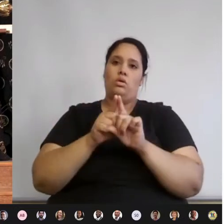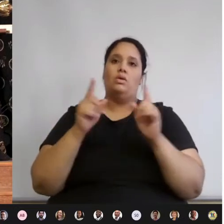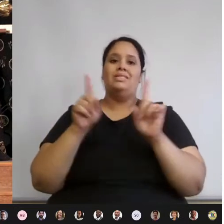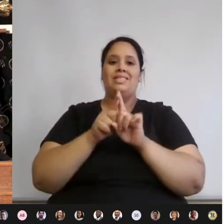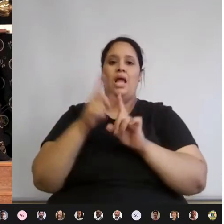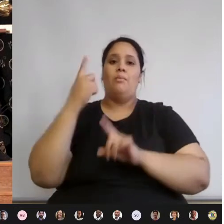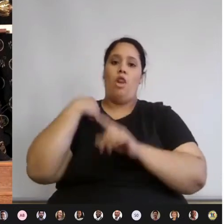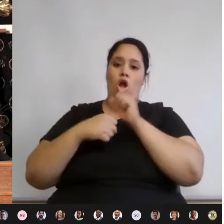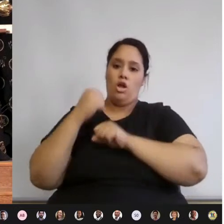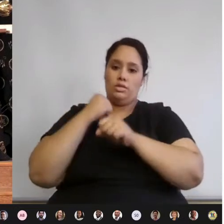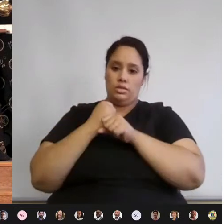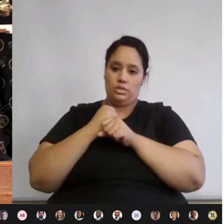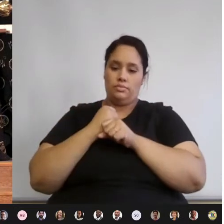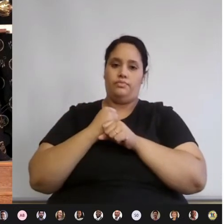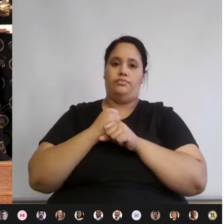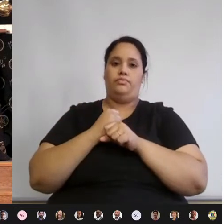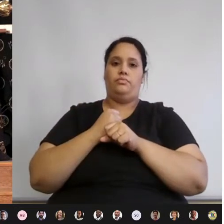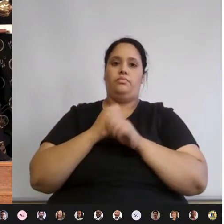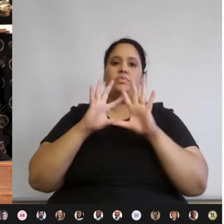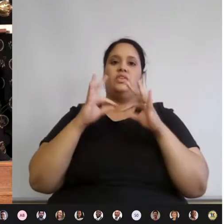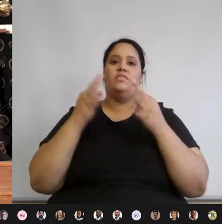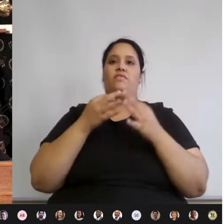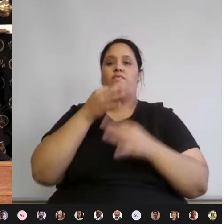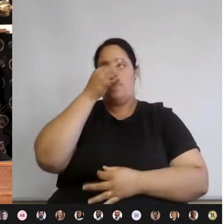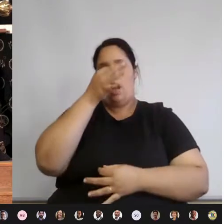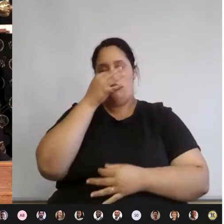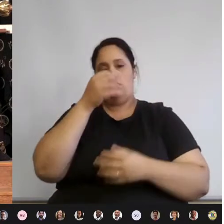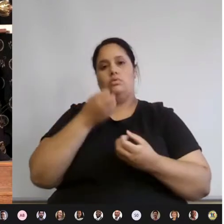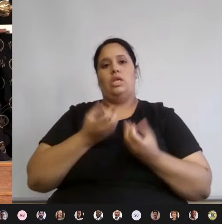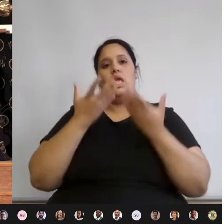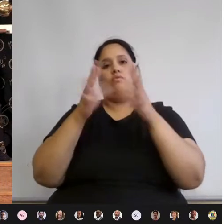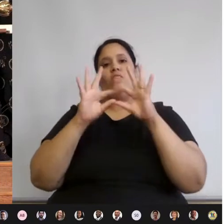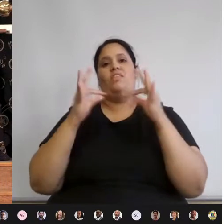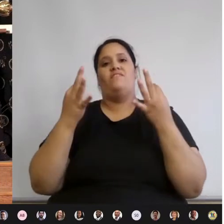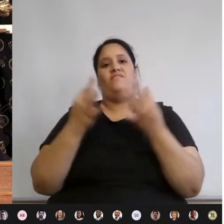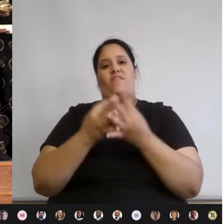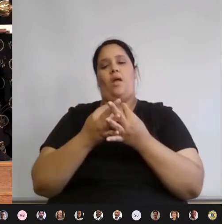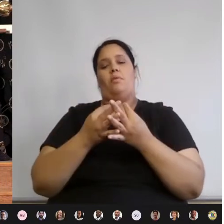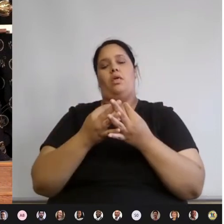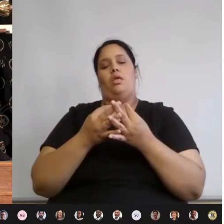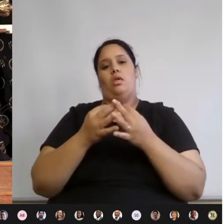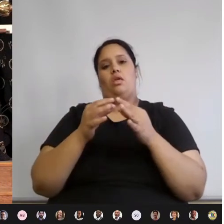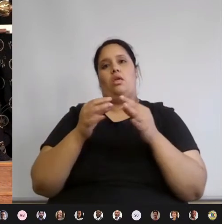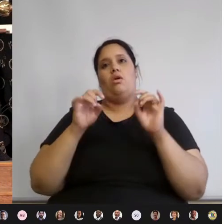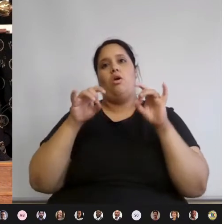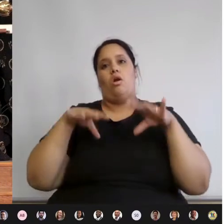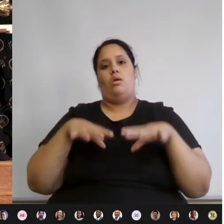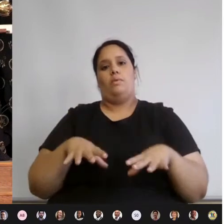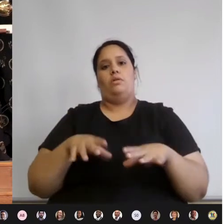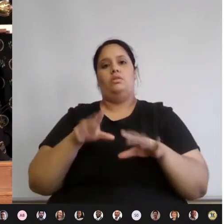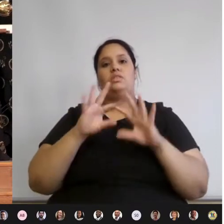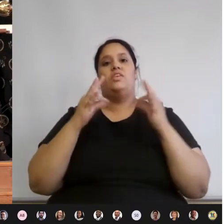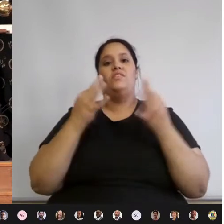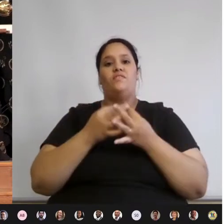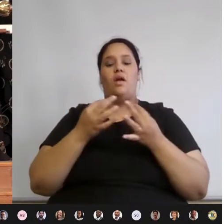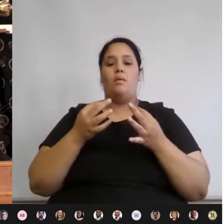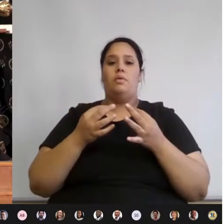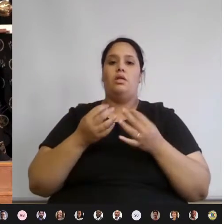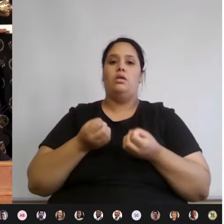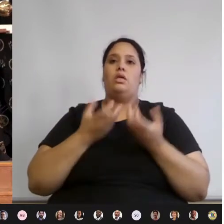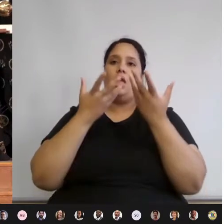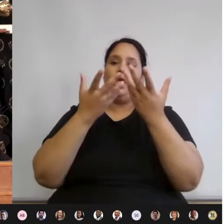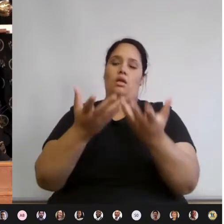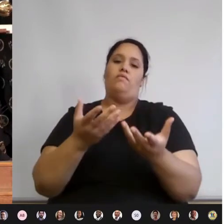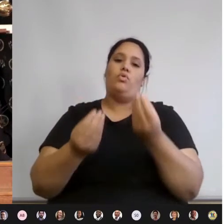year, sent flowers to a family who had just suffered a major tragedy. That these flowers go to those families of those